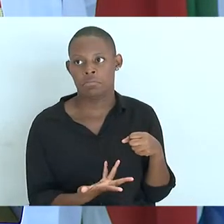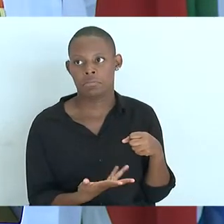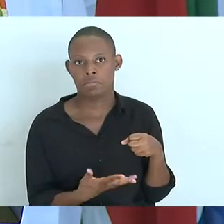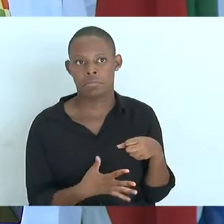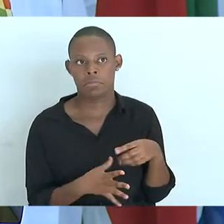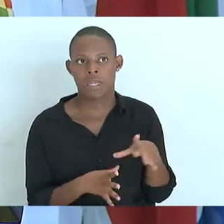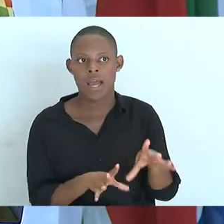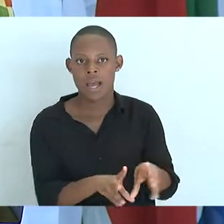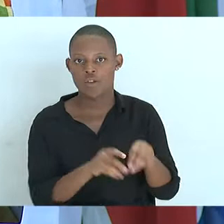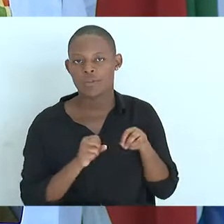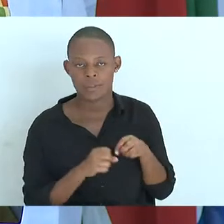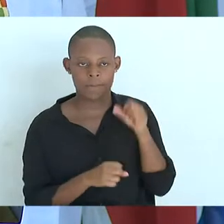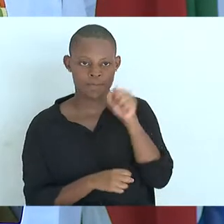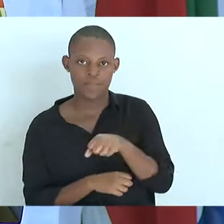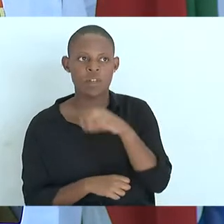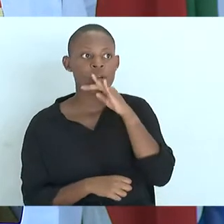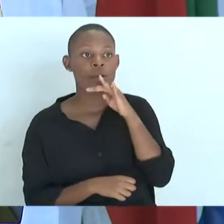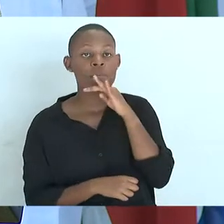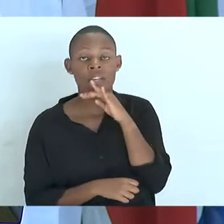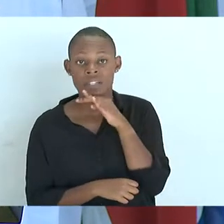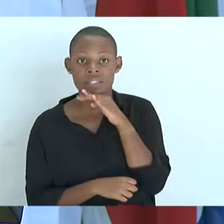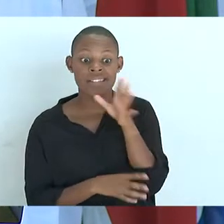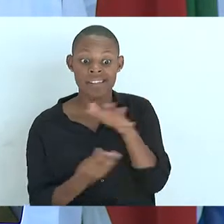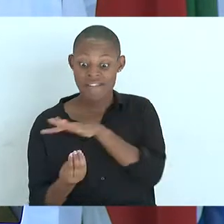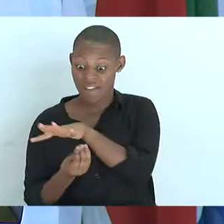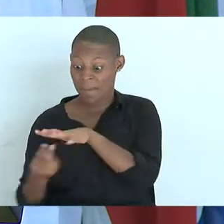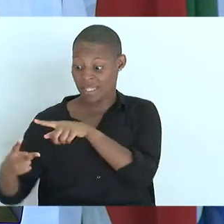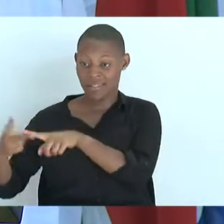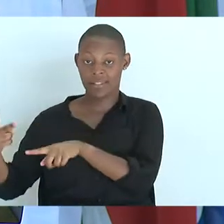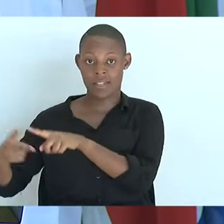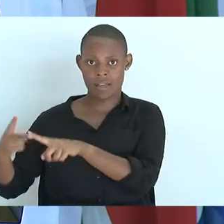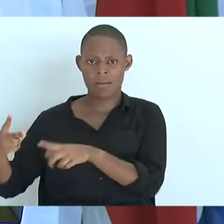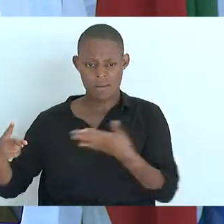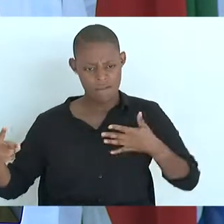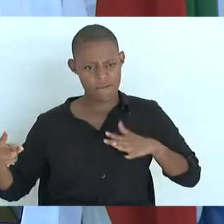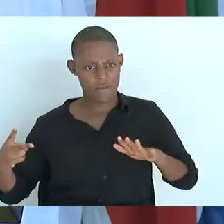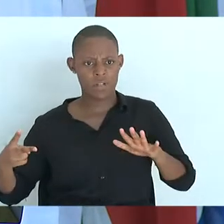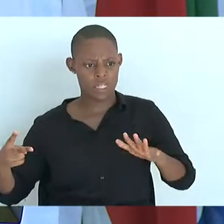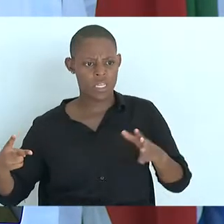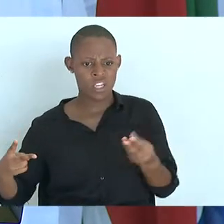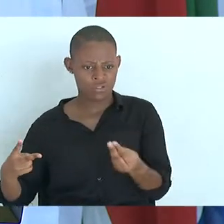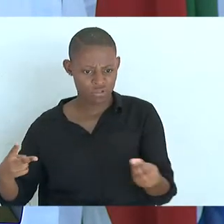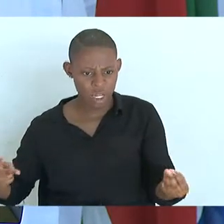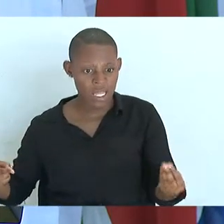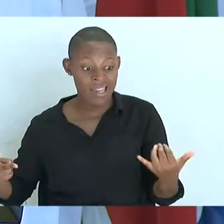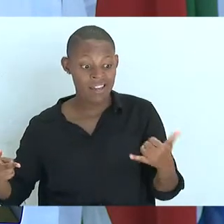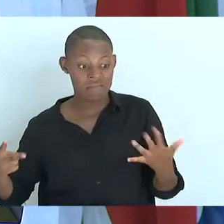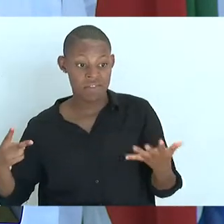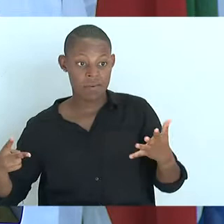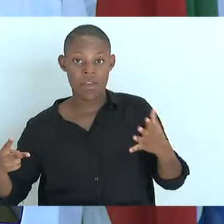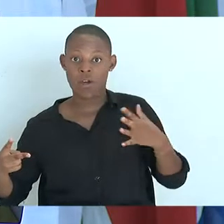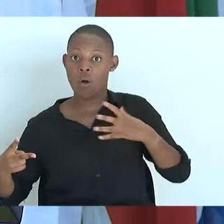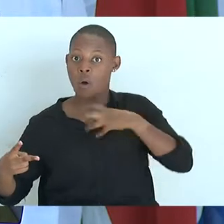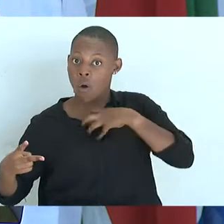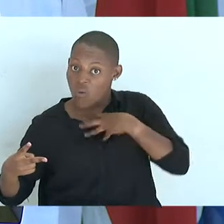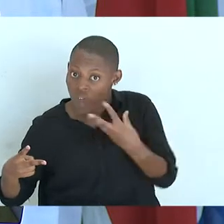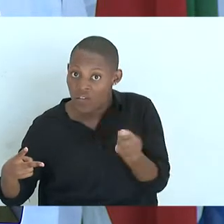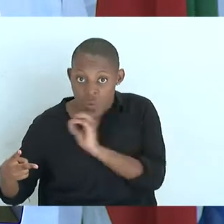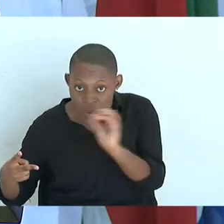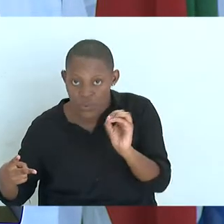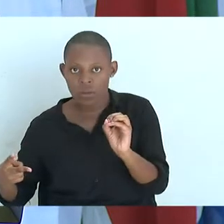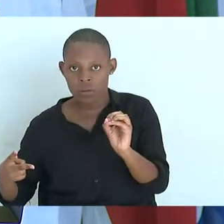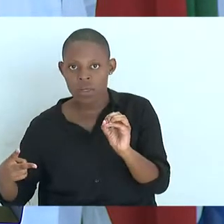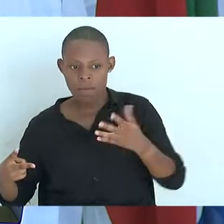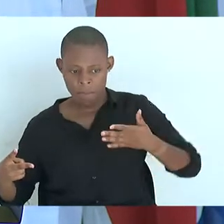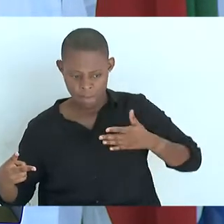So these families are people who are saying they